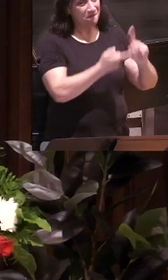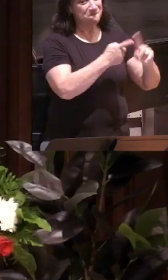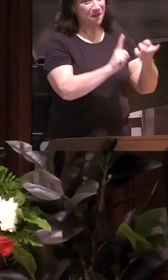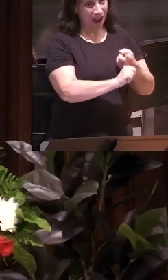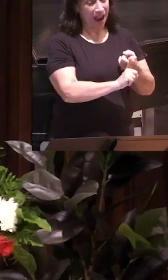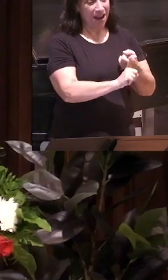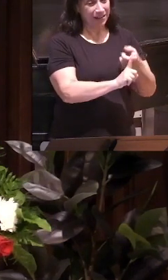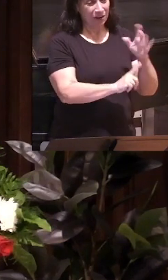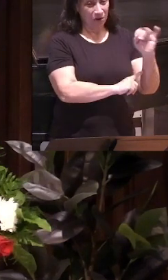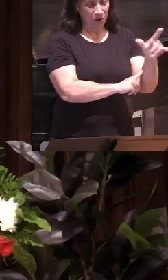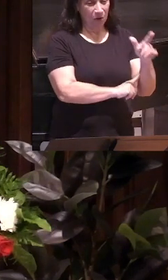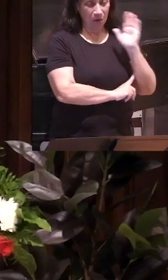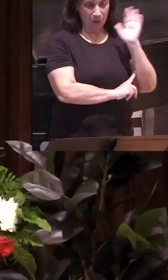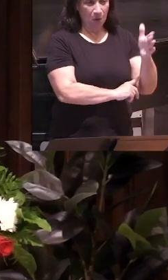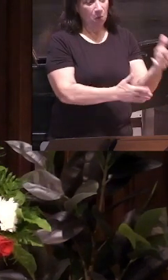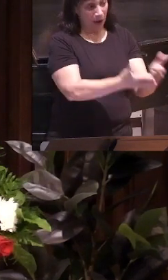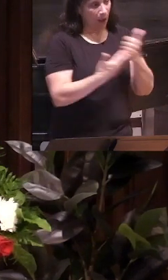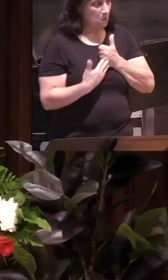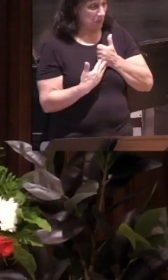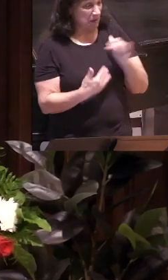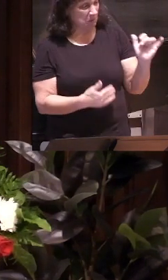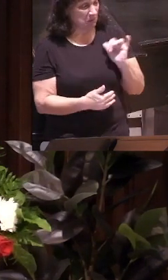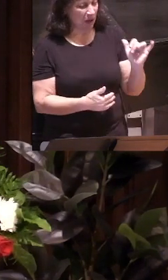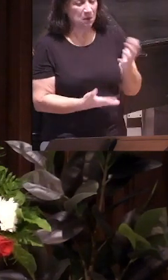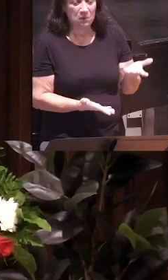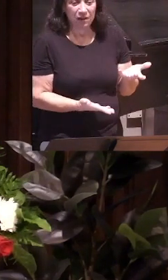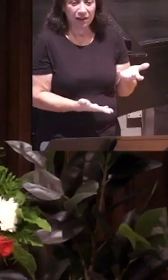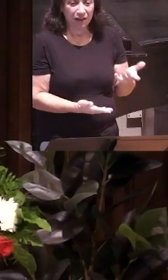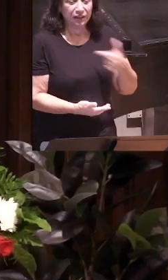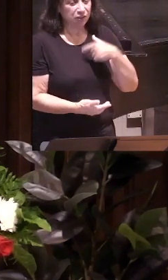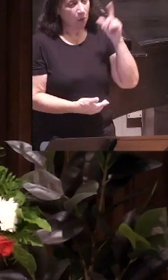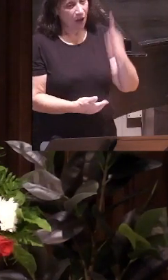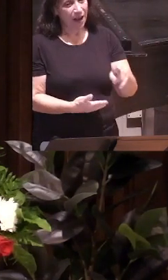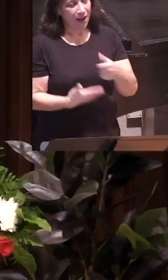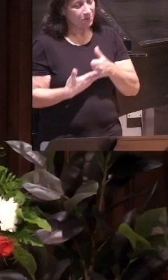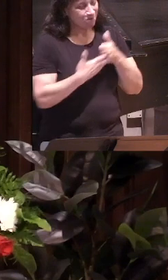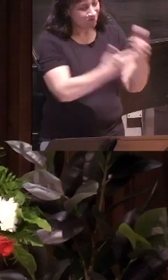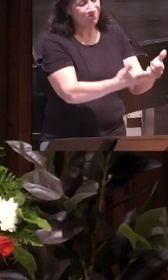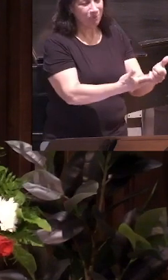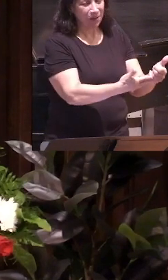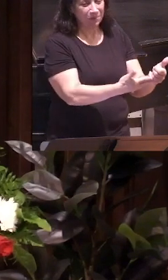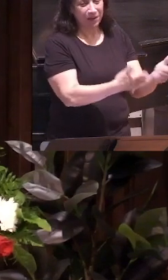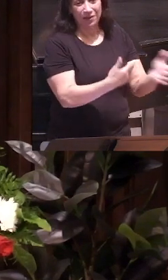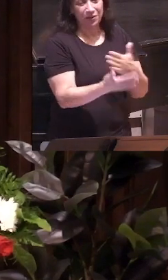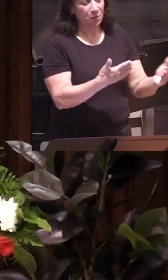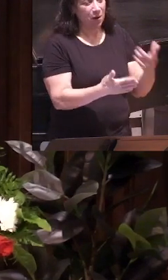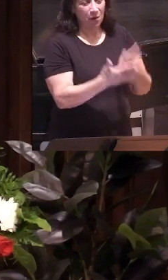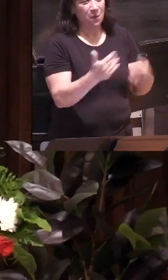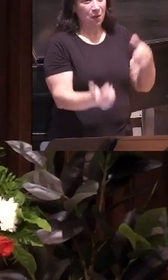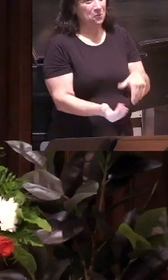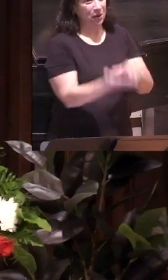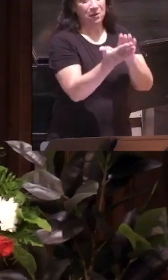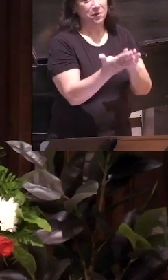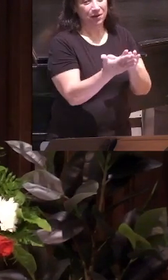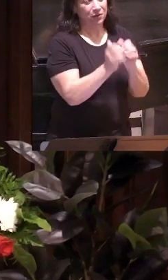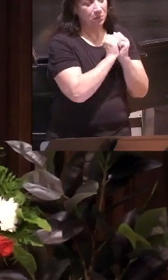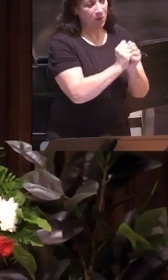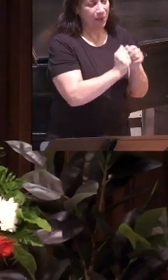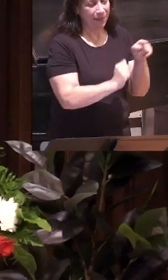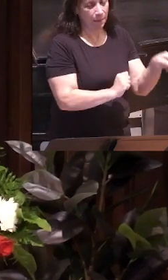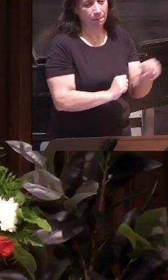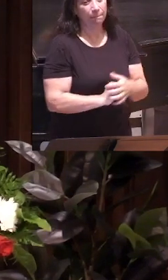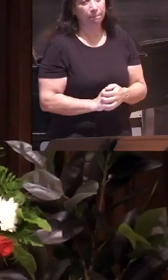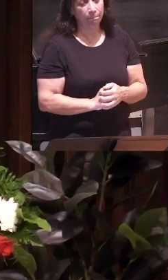Earl would do the same for me. And I had to be there, no matter what we encountered, to be with him.